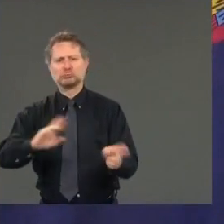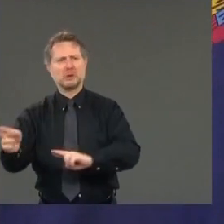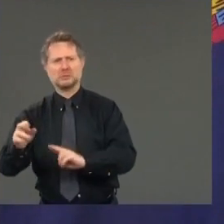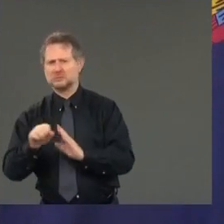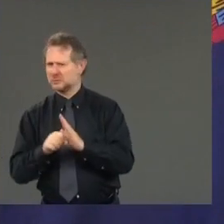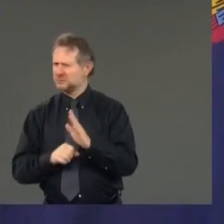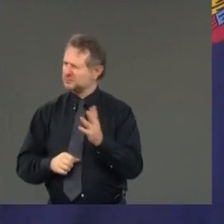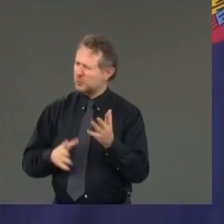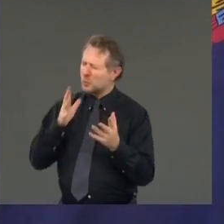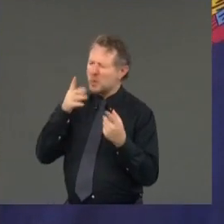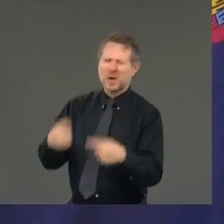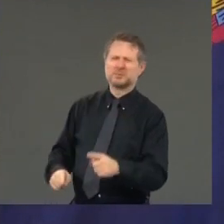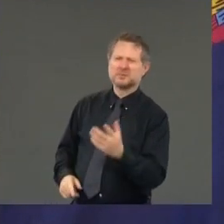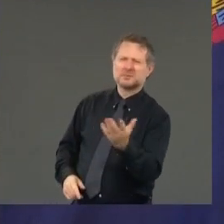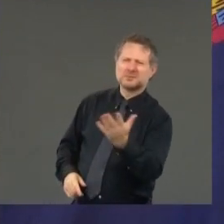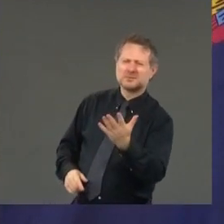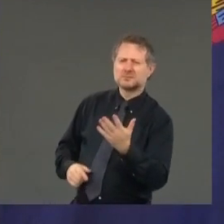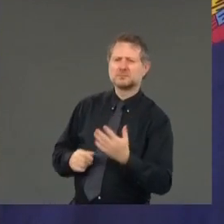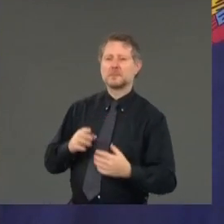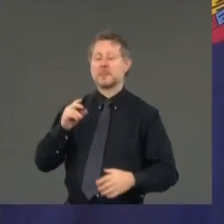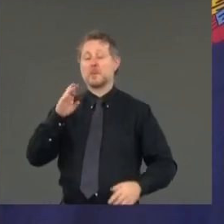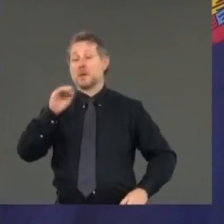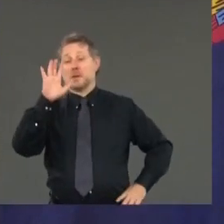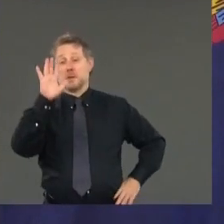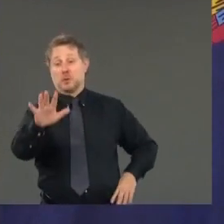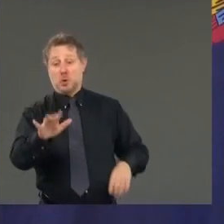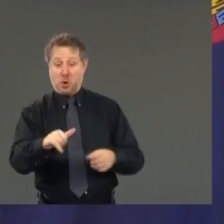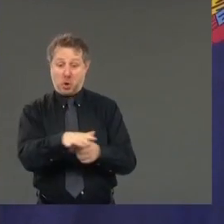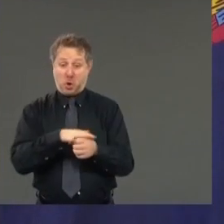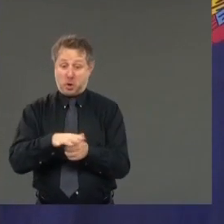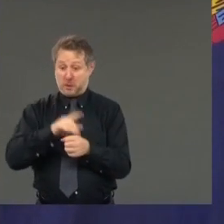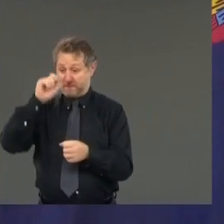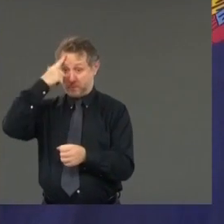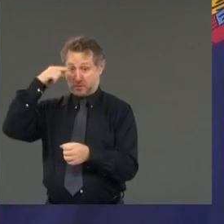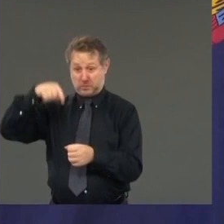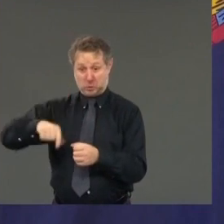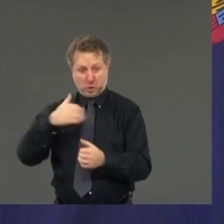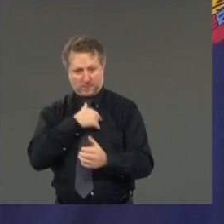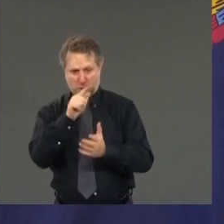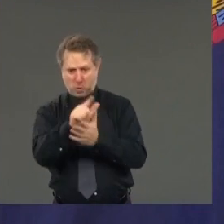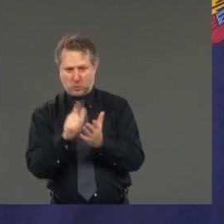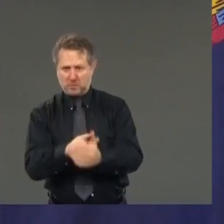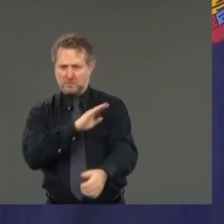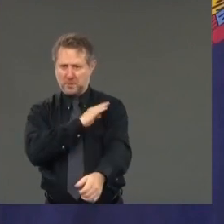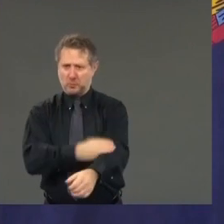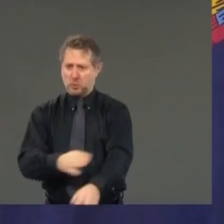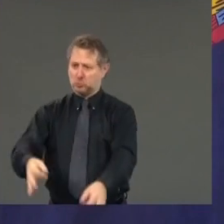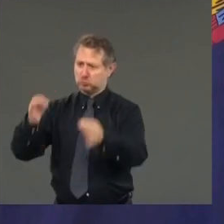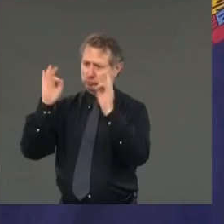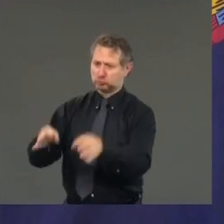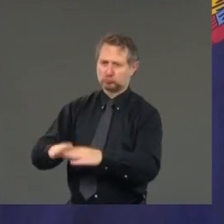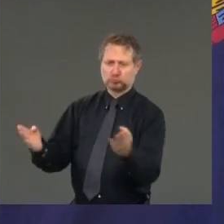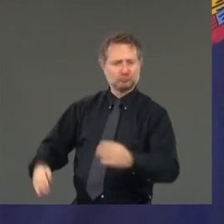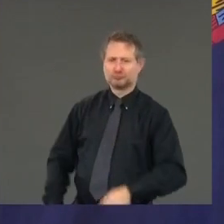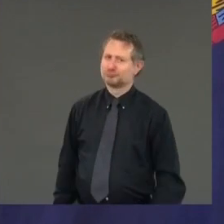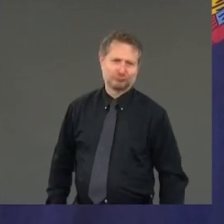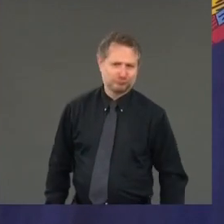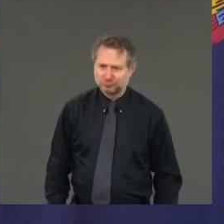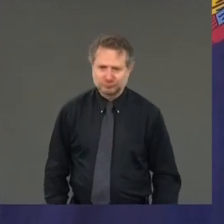The local governments do not have any legal authority to open or reopen. They never